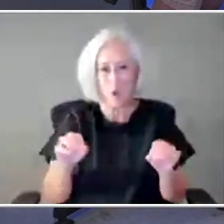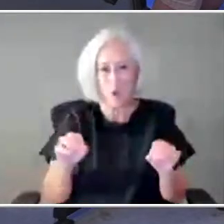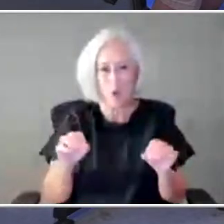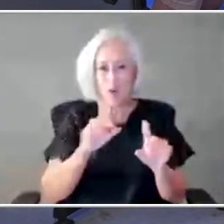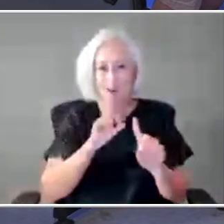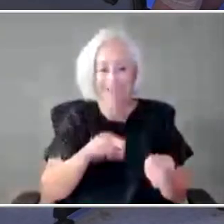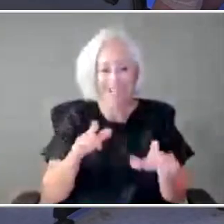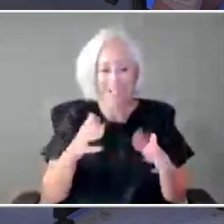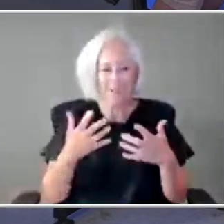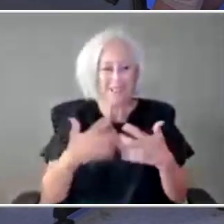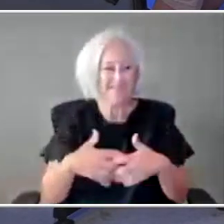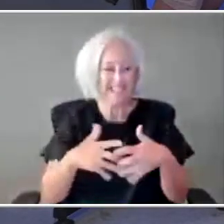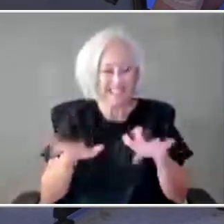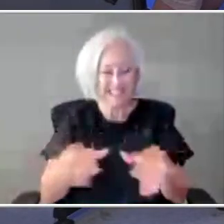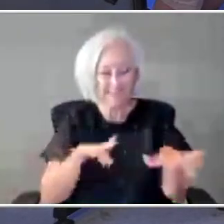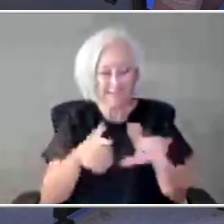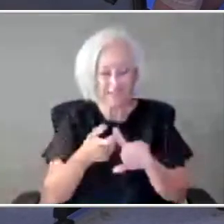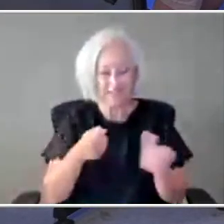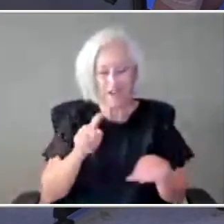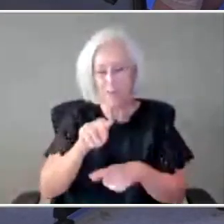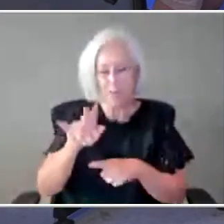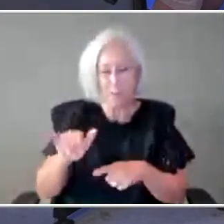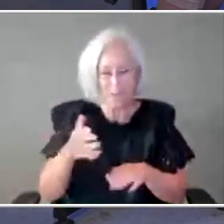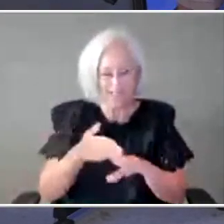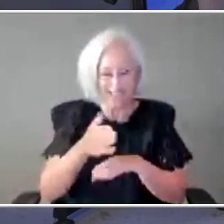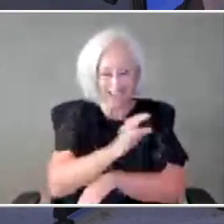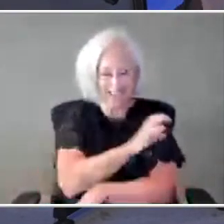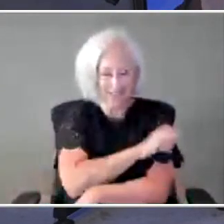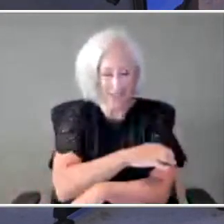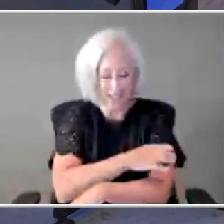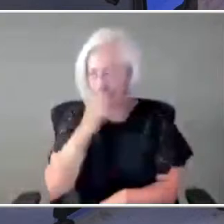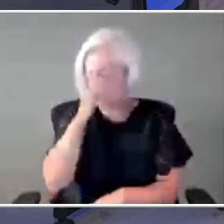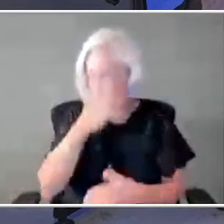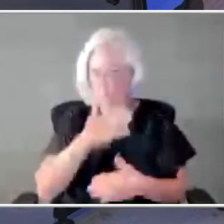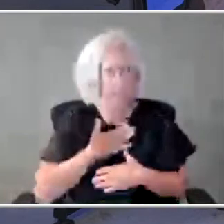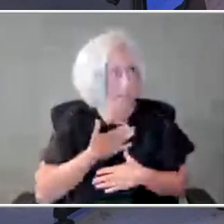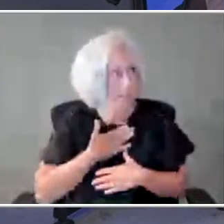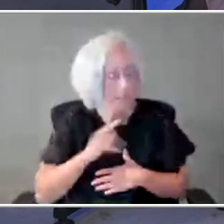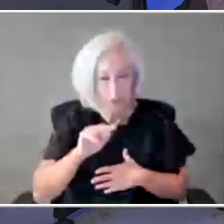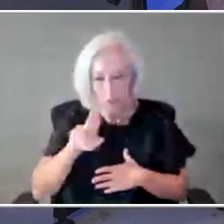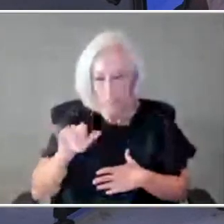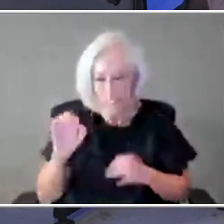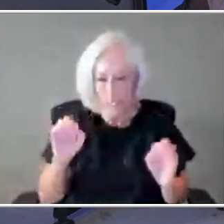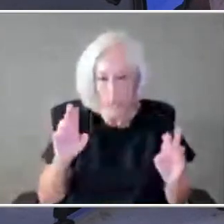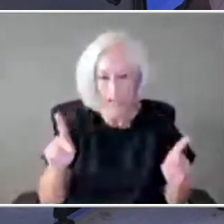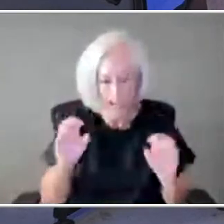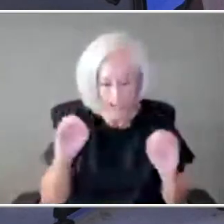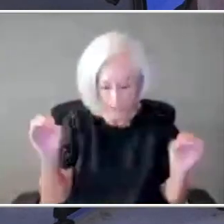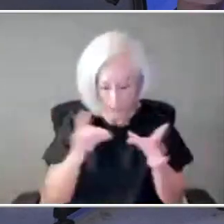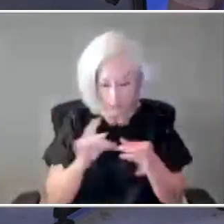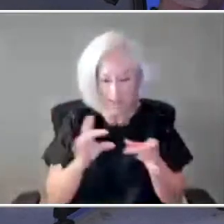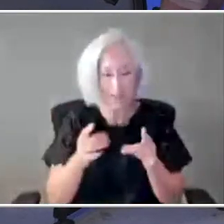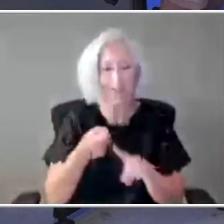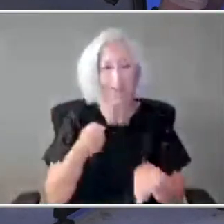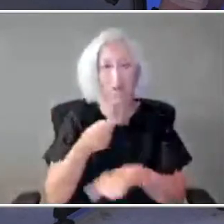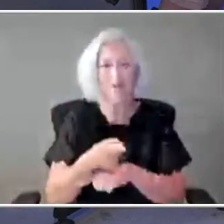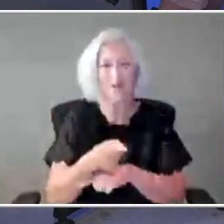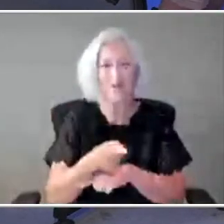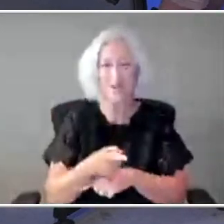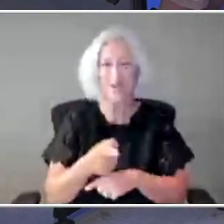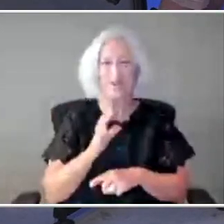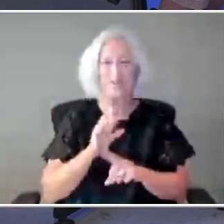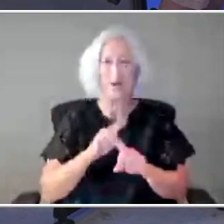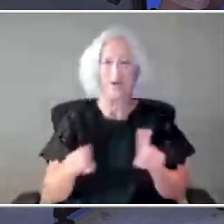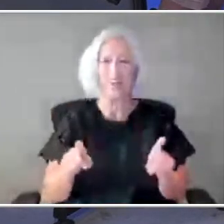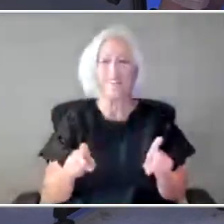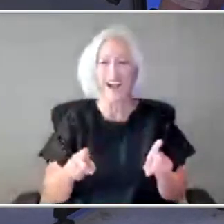the start of clinic. We were, after you finish up treatment, we were like, "Is Tracey okay?" No, it's true. It's like, it's true. Finally, we had to cut the cord eventually.